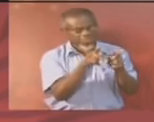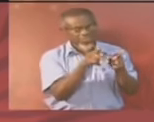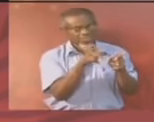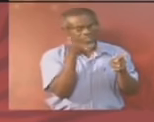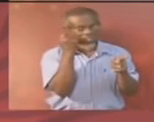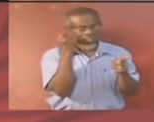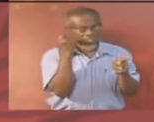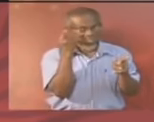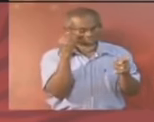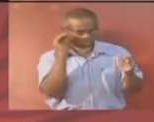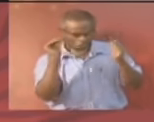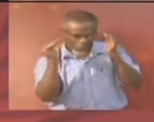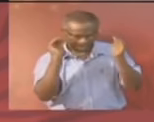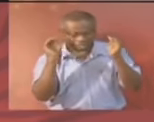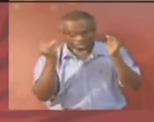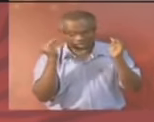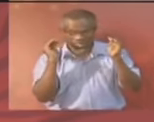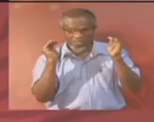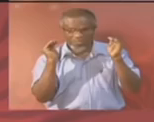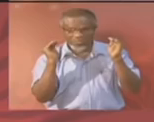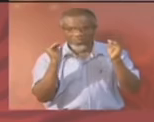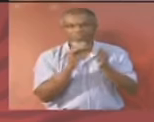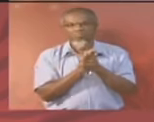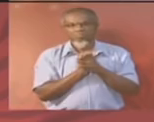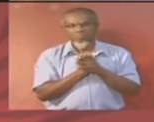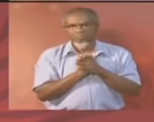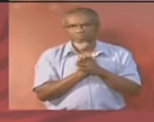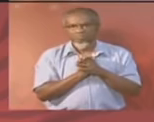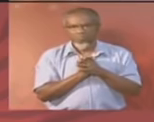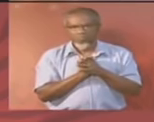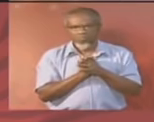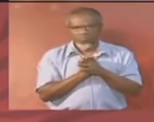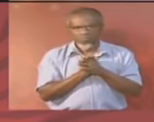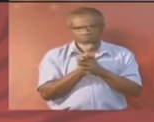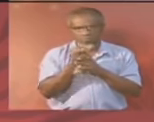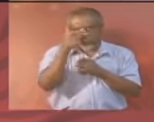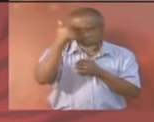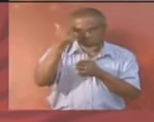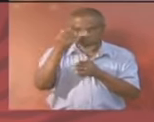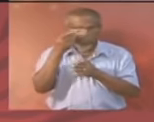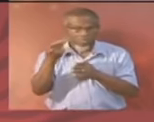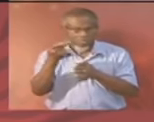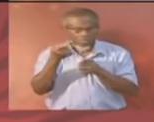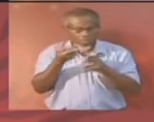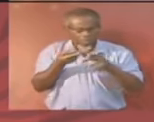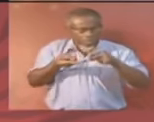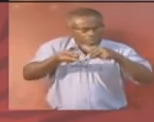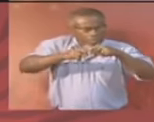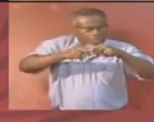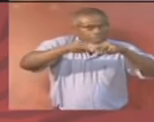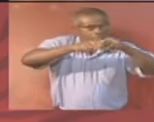overwhelmed. So it is possible that the increase in deaths that they saw had more to do with inadequate health care than the